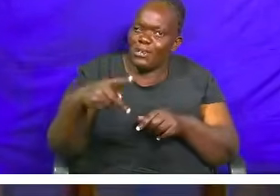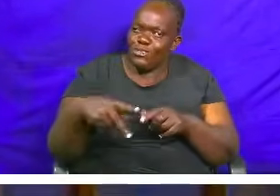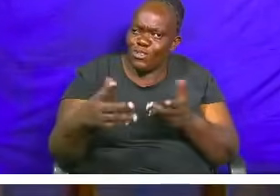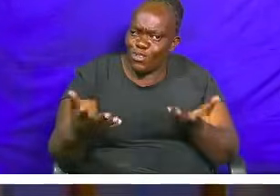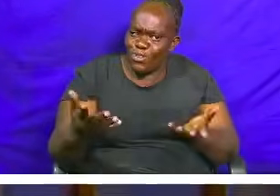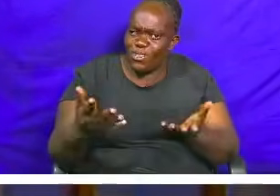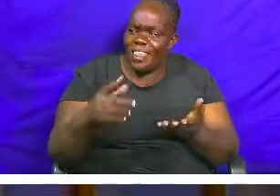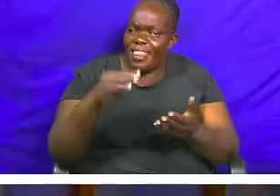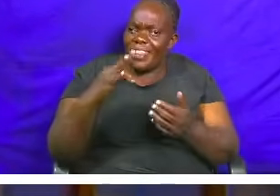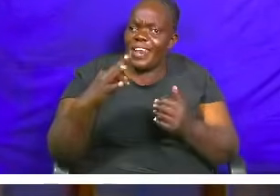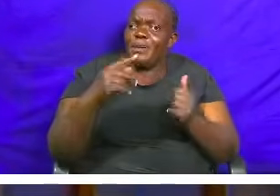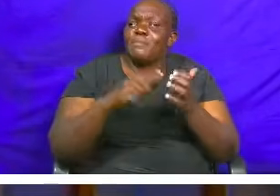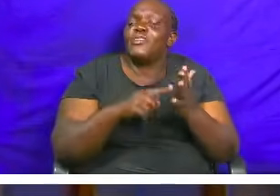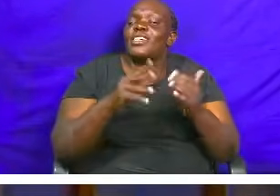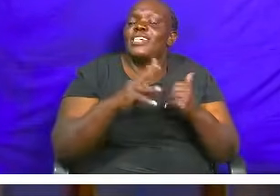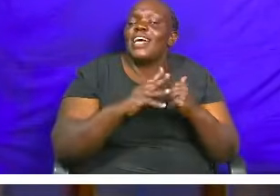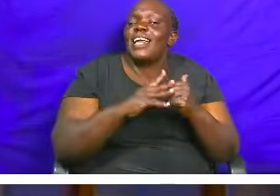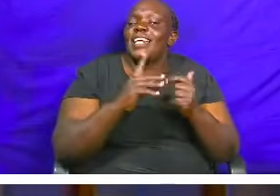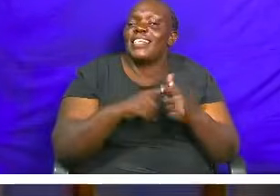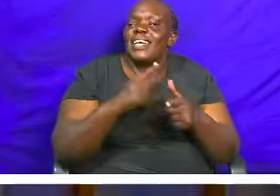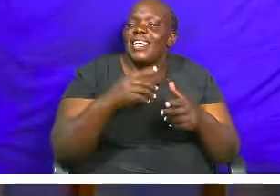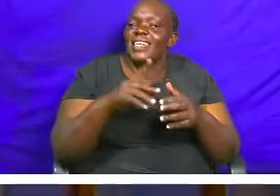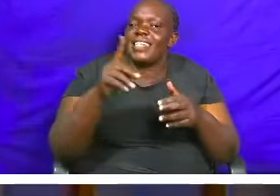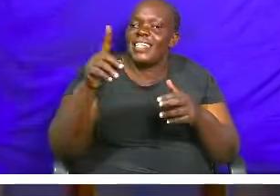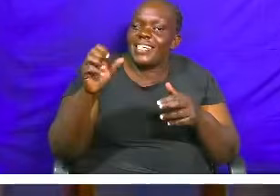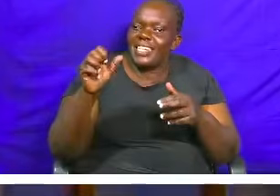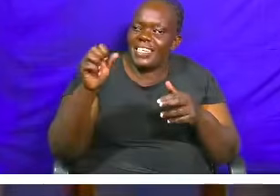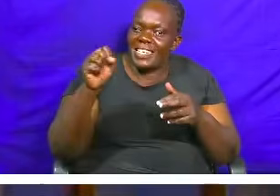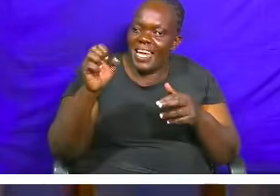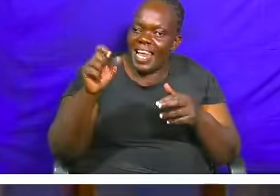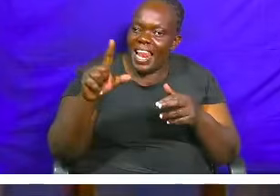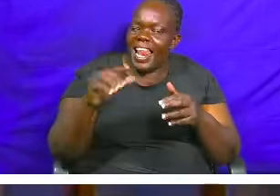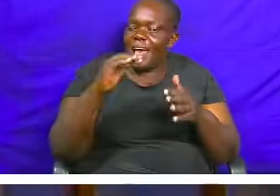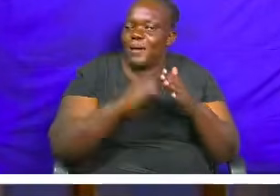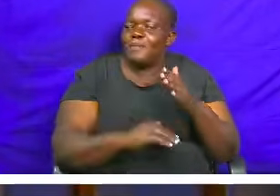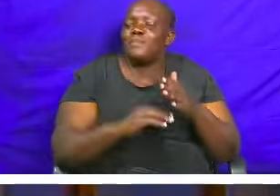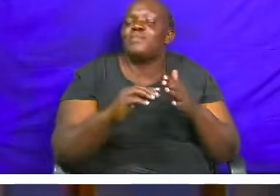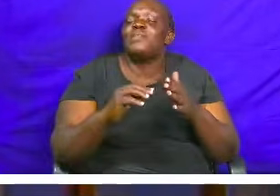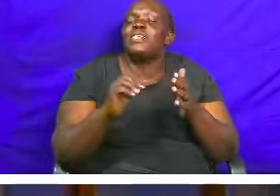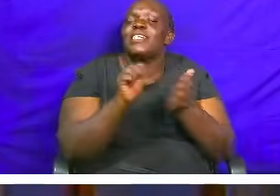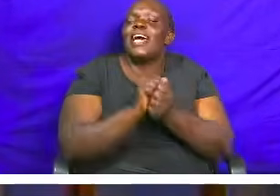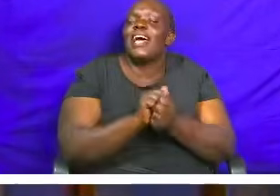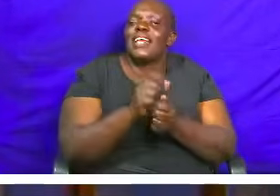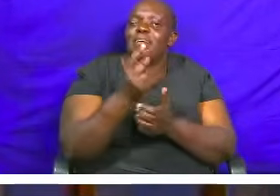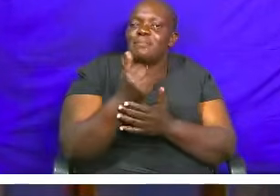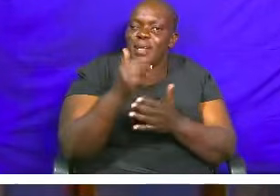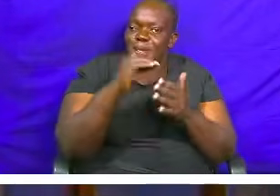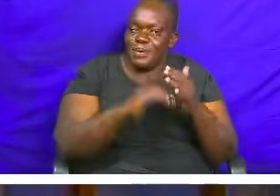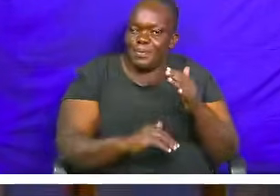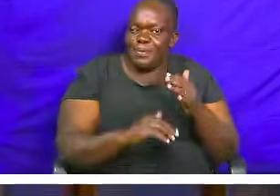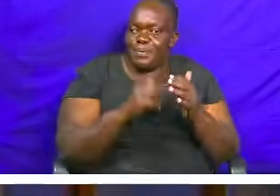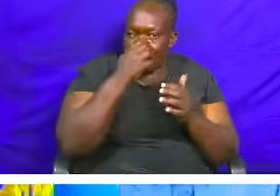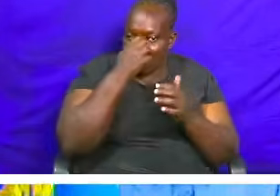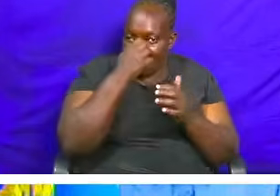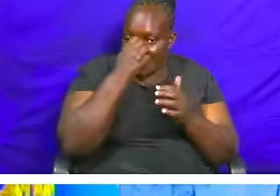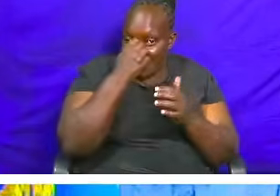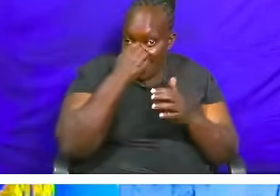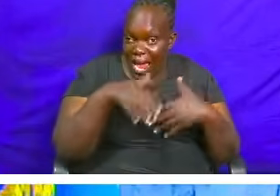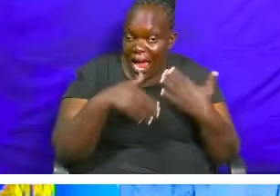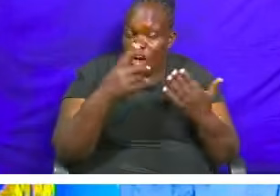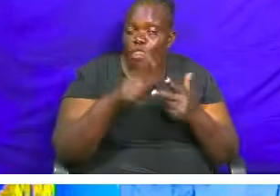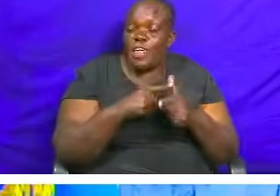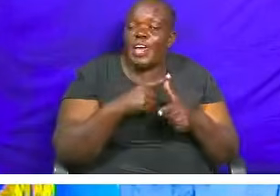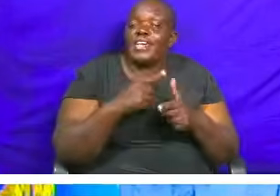cents, while diesel decreased by 10 shillings and 12 cents or thereabout. Yeah. Yes. So how then do you